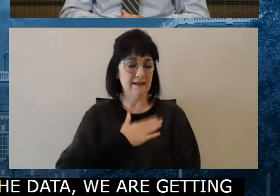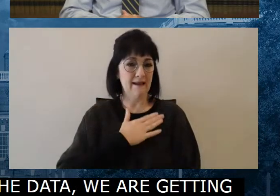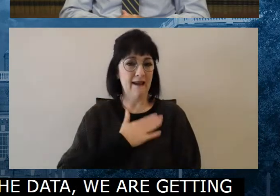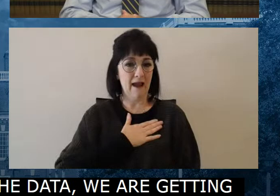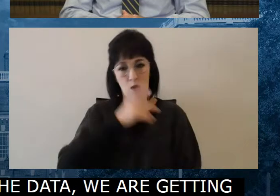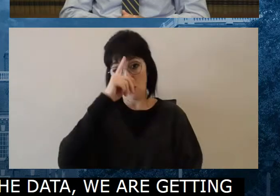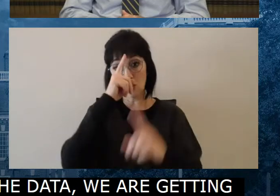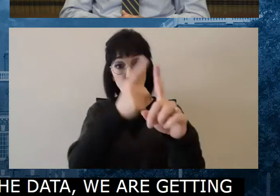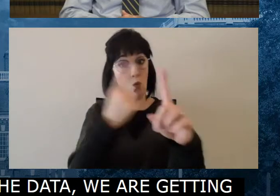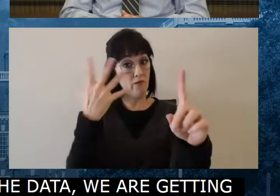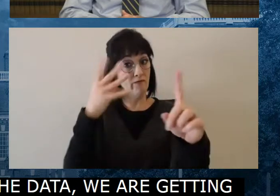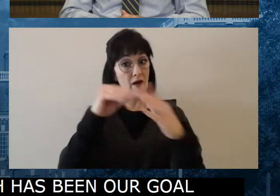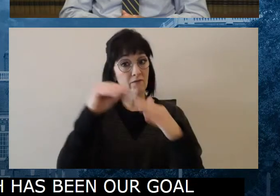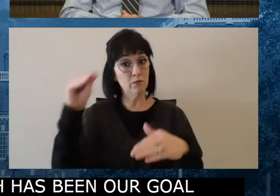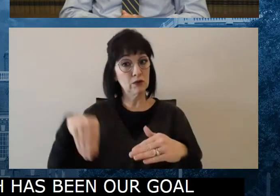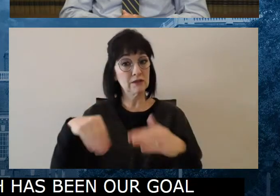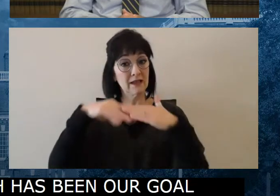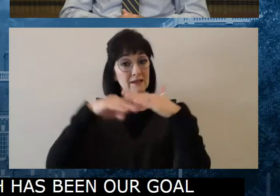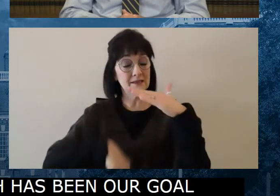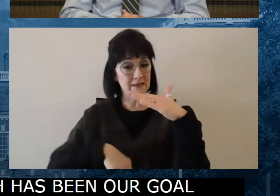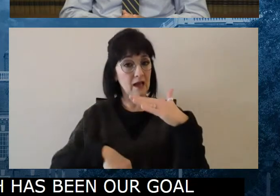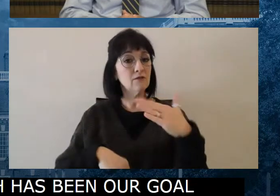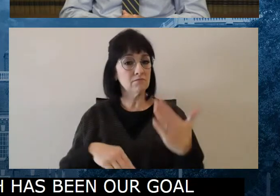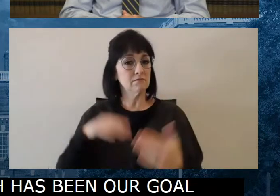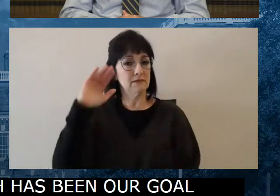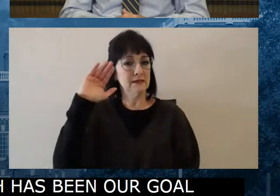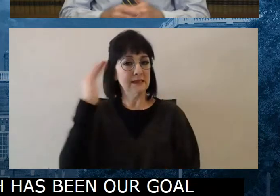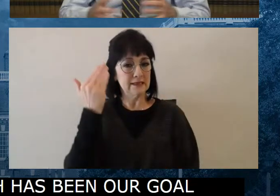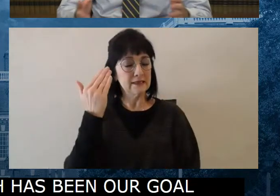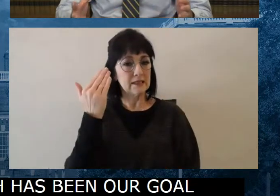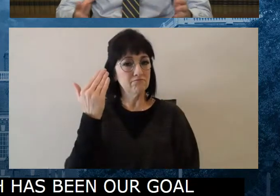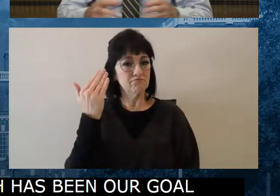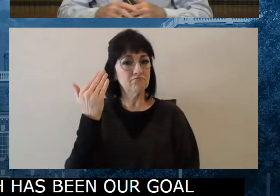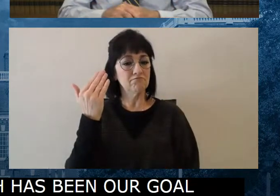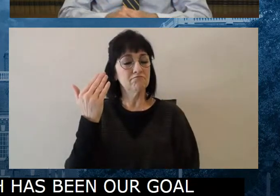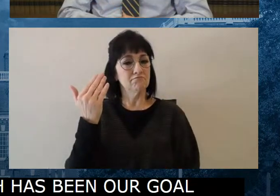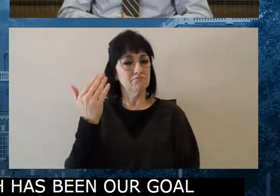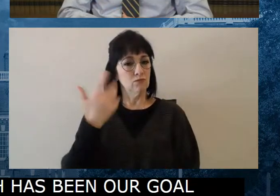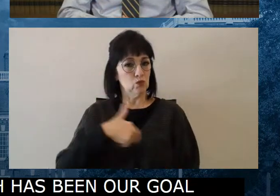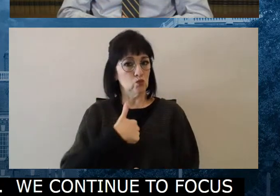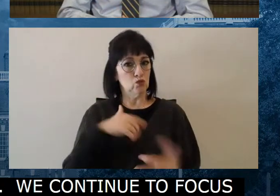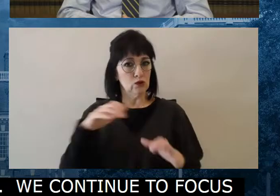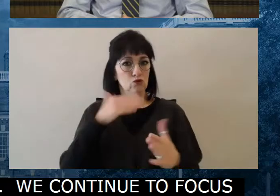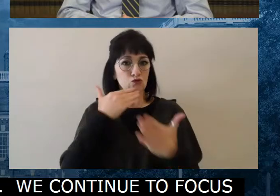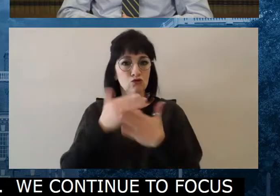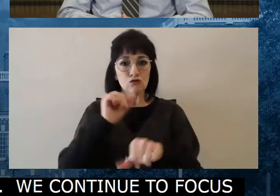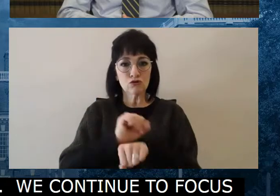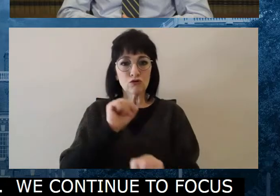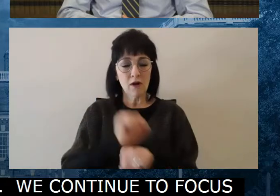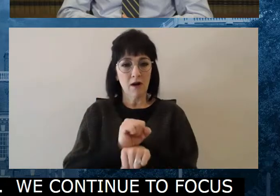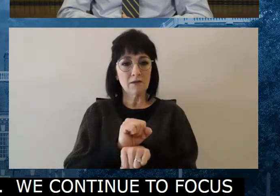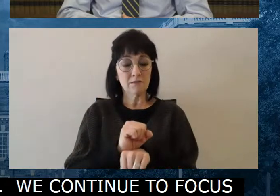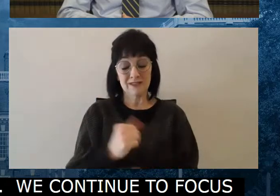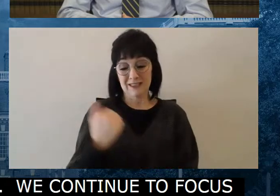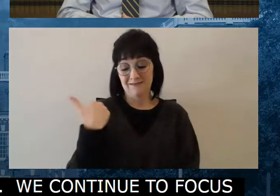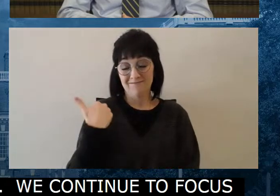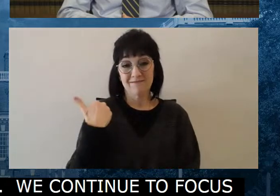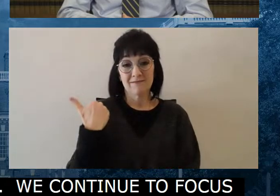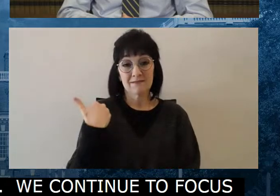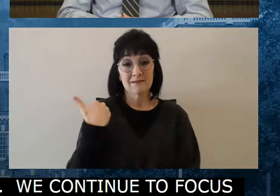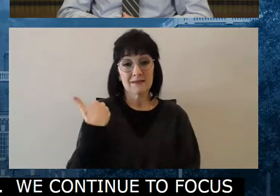on vaccinations. We had a very successful clinic, and just have to thank our federal partners